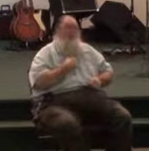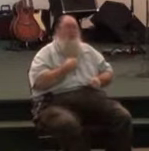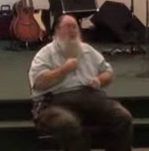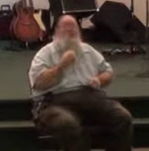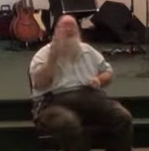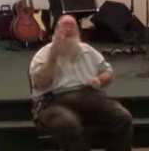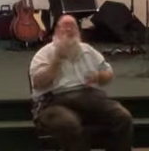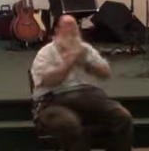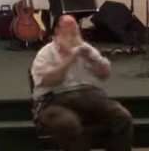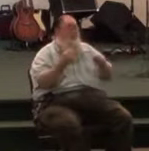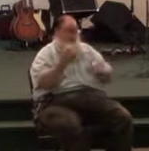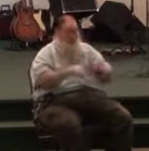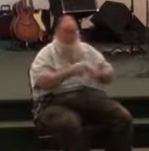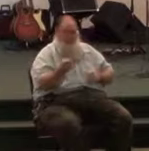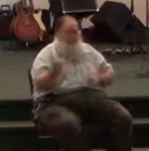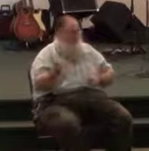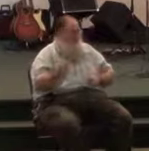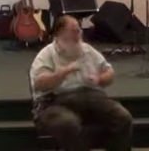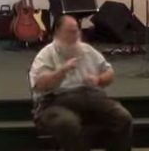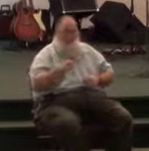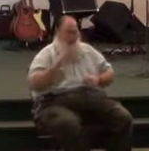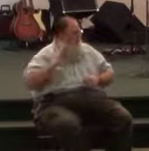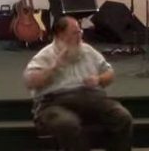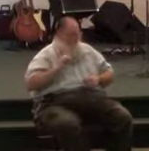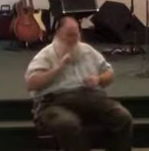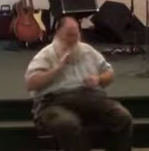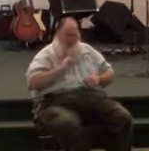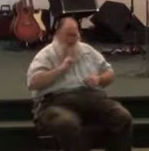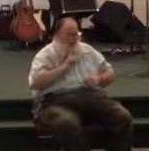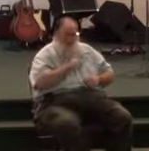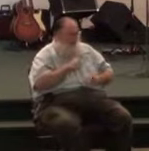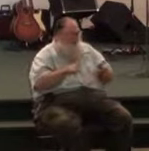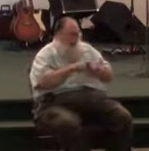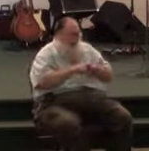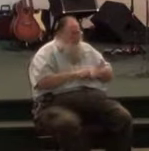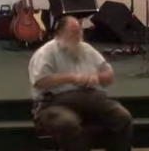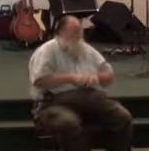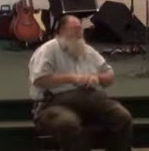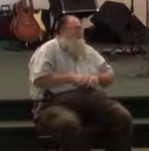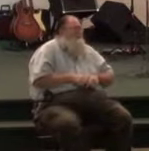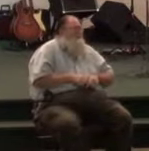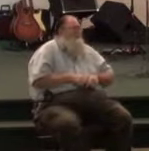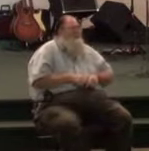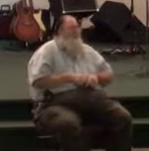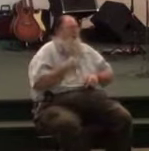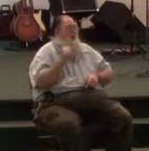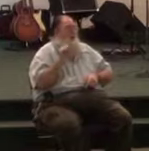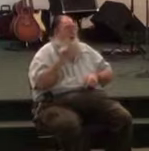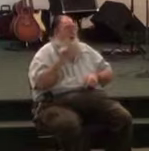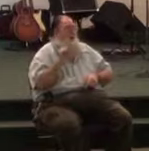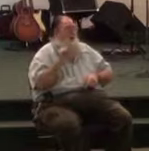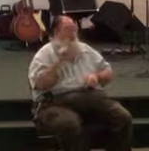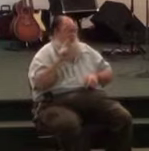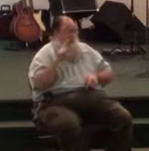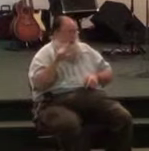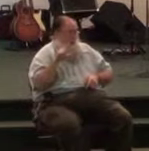close. But God uses the most unlikely for his work. Saul appears on the road to Damascus.